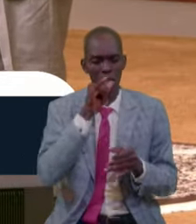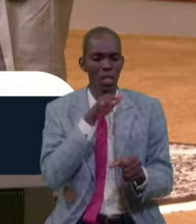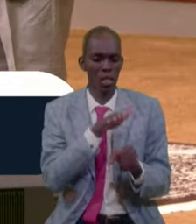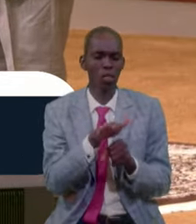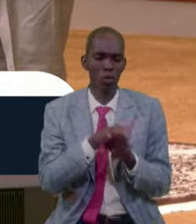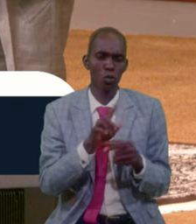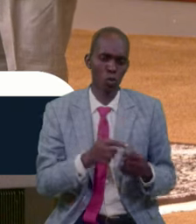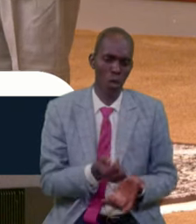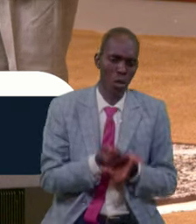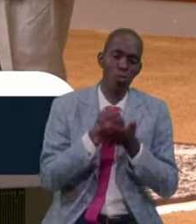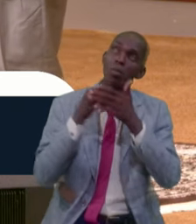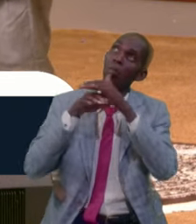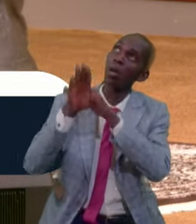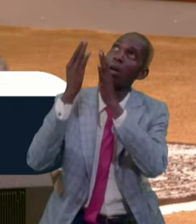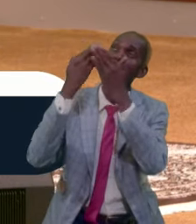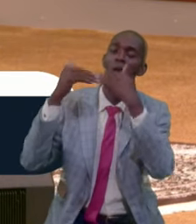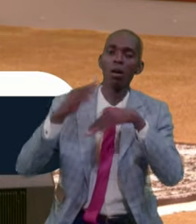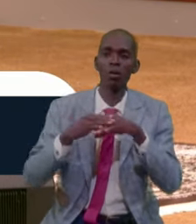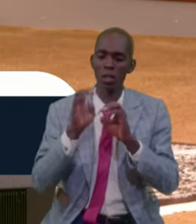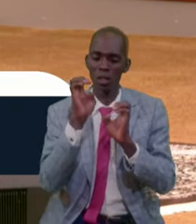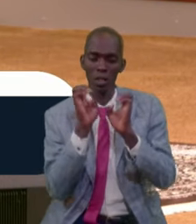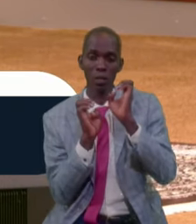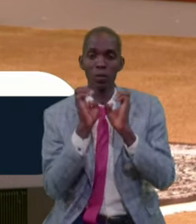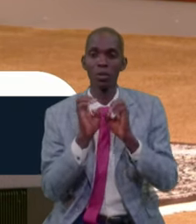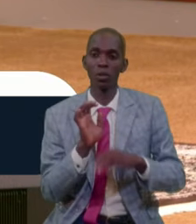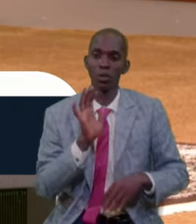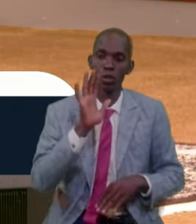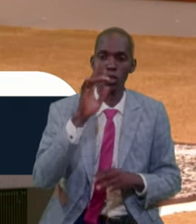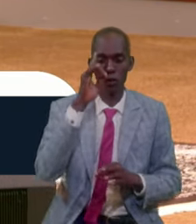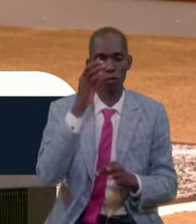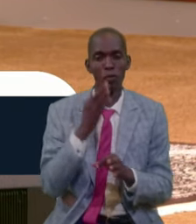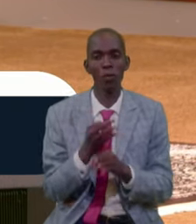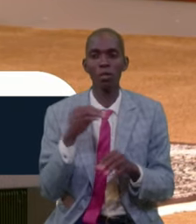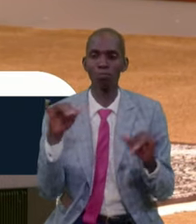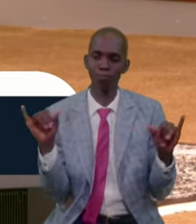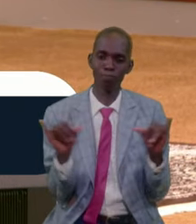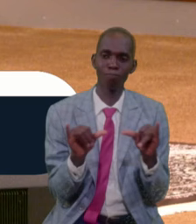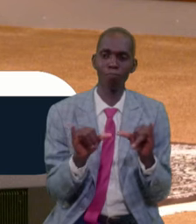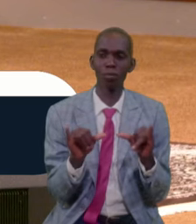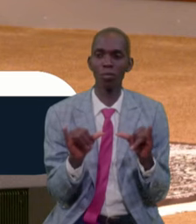into the kingdom or not. Evaluate your faith in line with